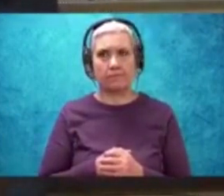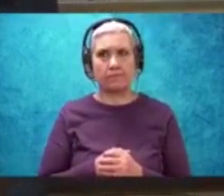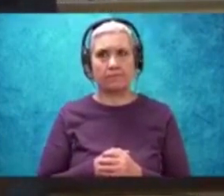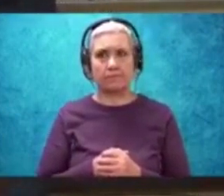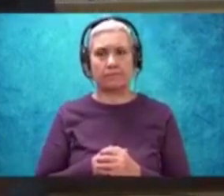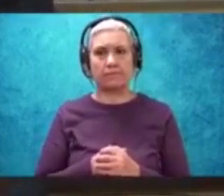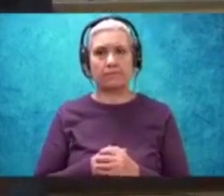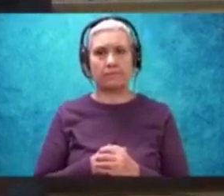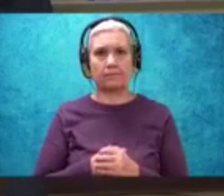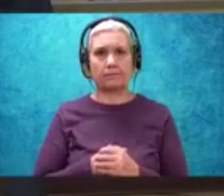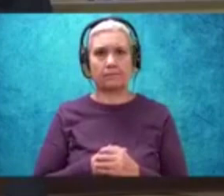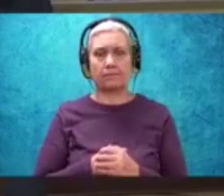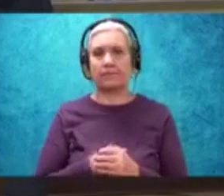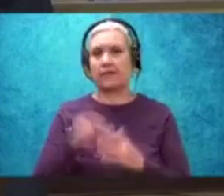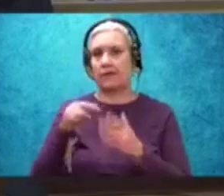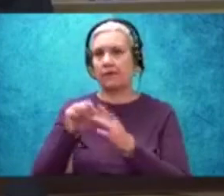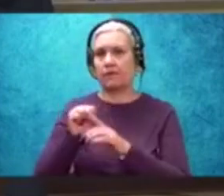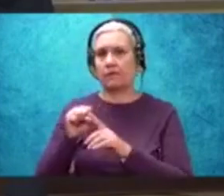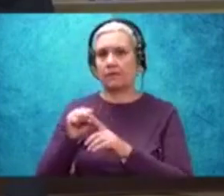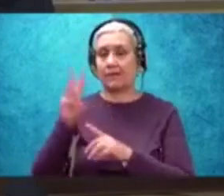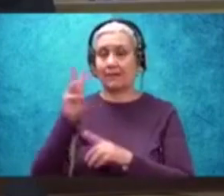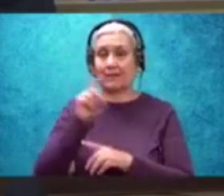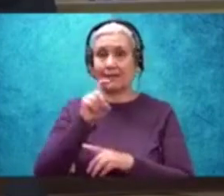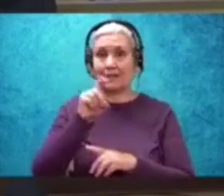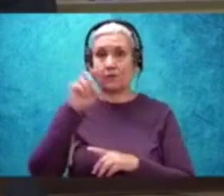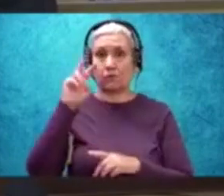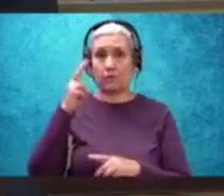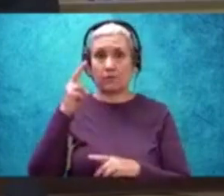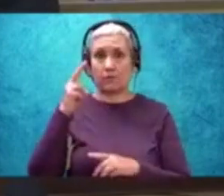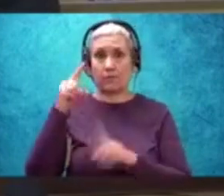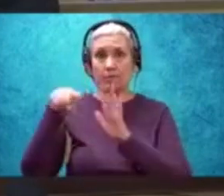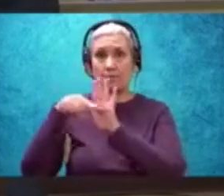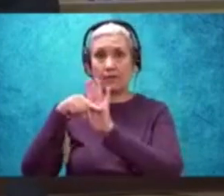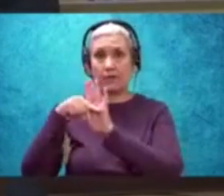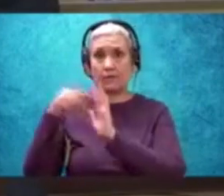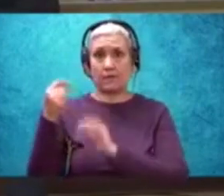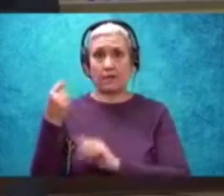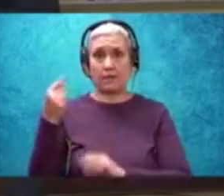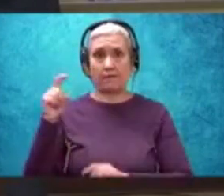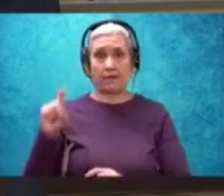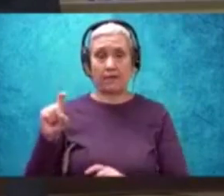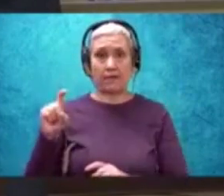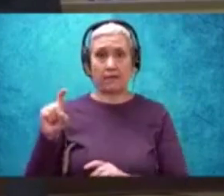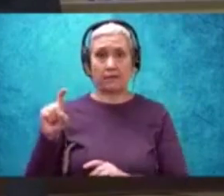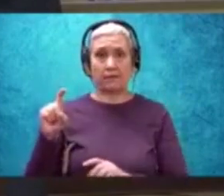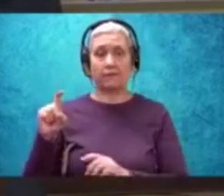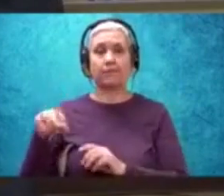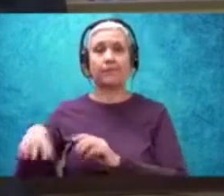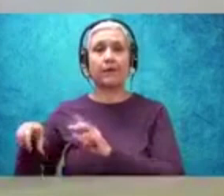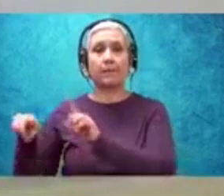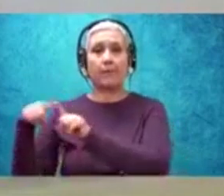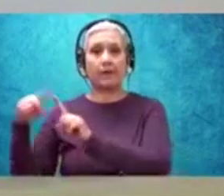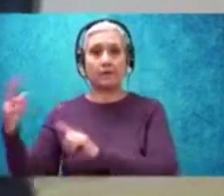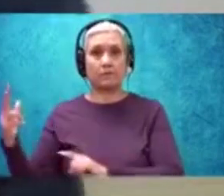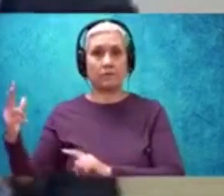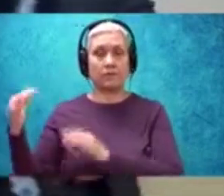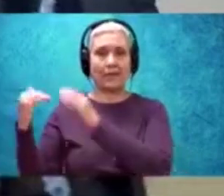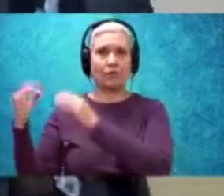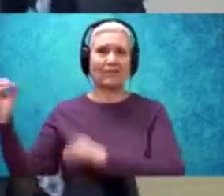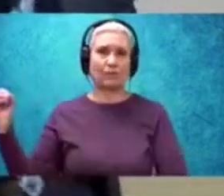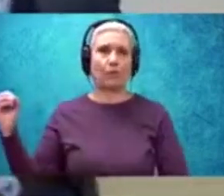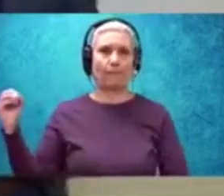So in this situation, we're looking at 6x squared minus 11x plus 3 is equal to